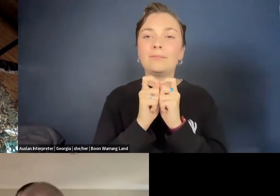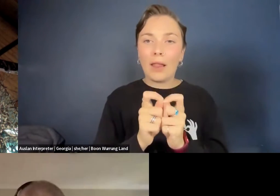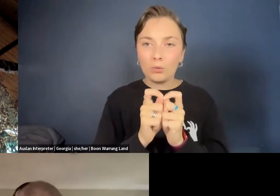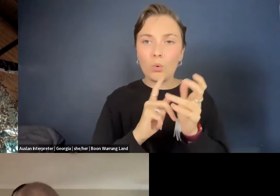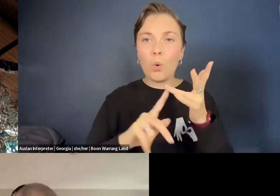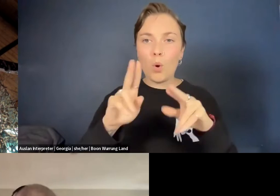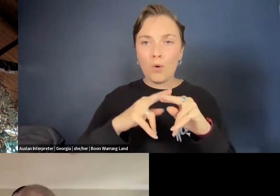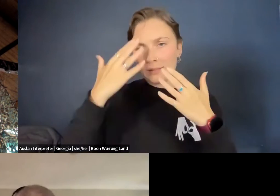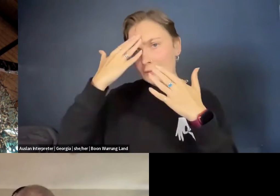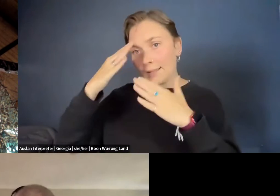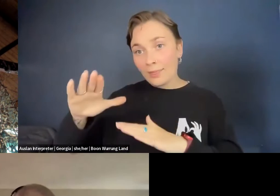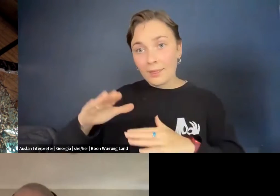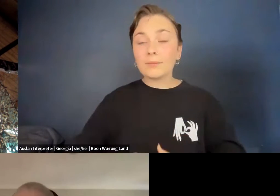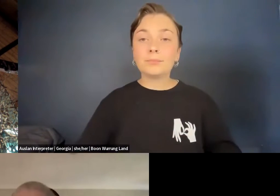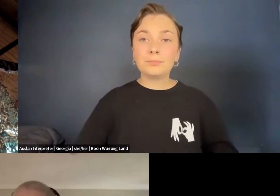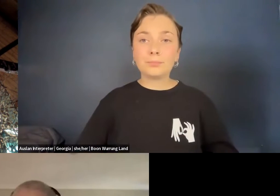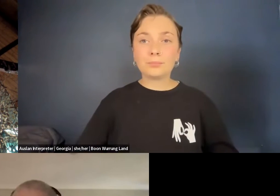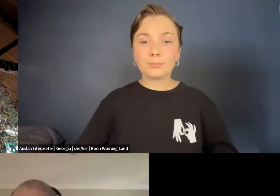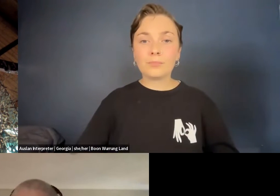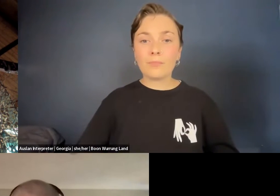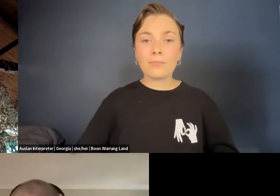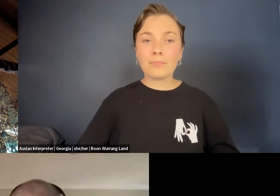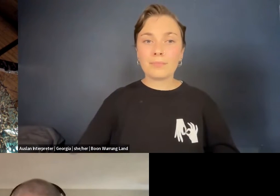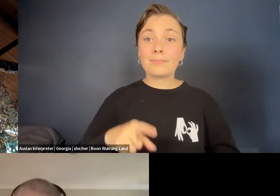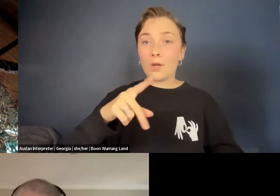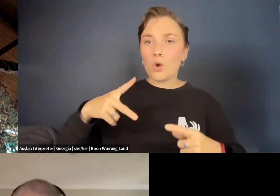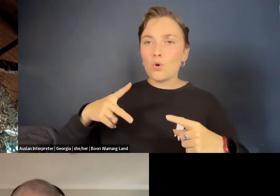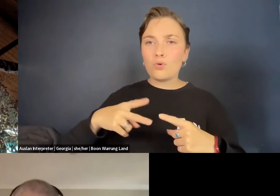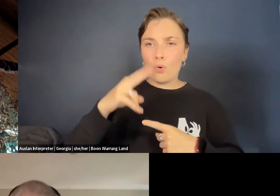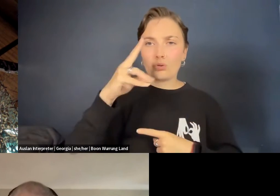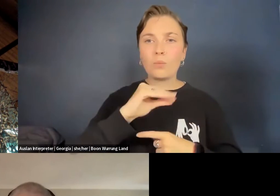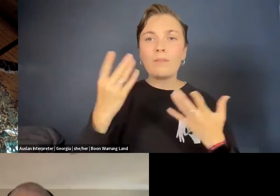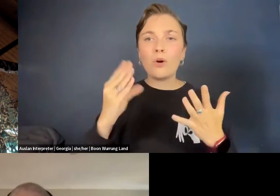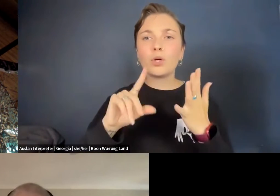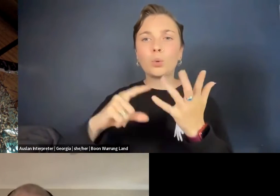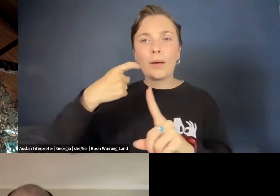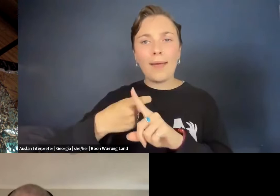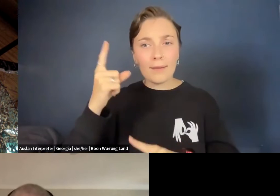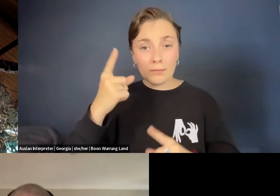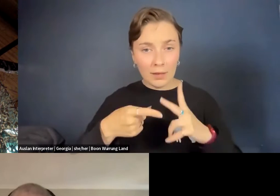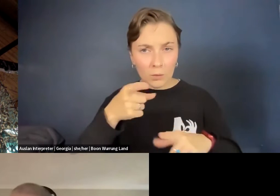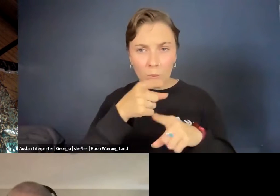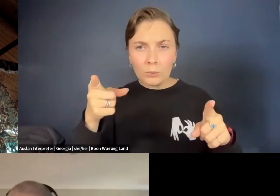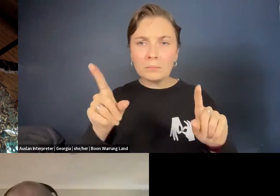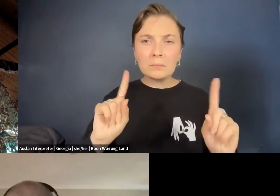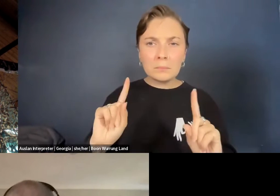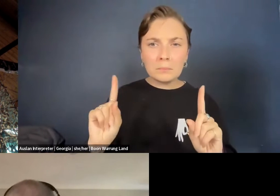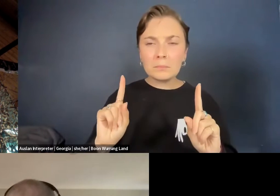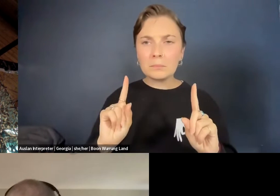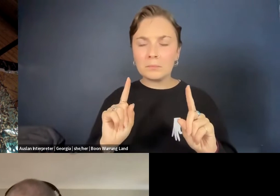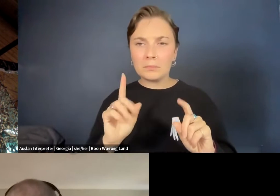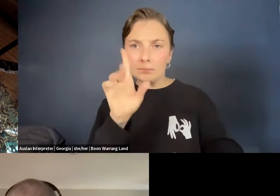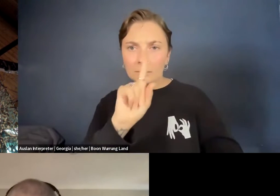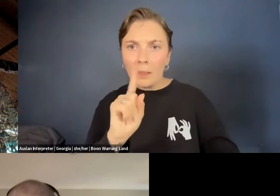of death was launched out of the UK. If you haven't caught up with